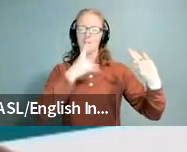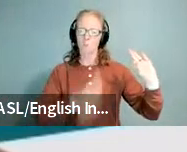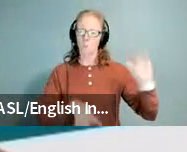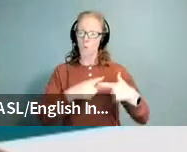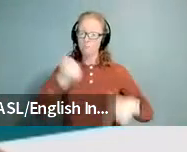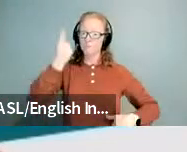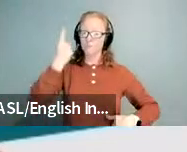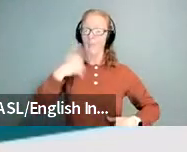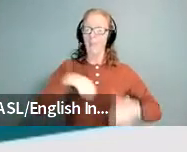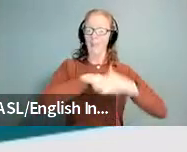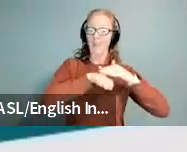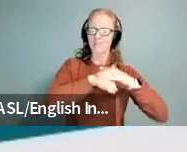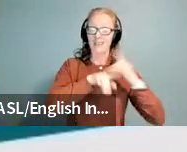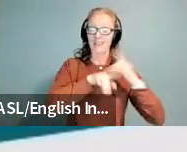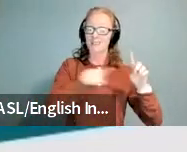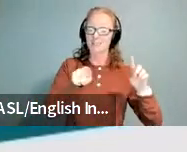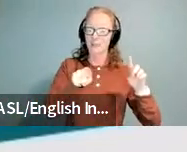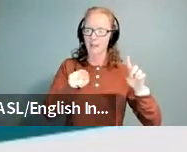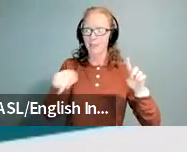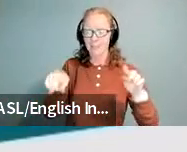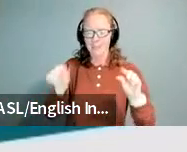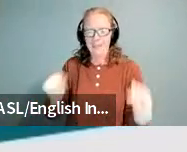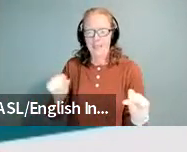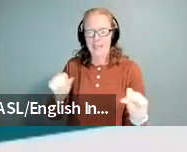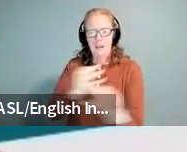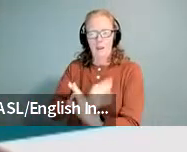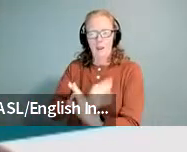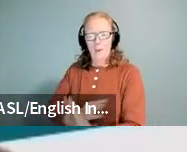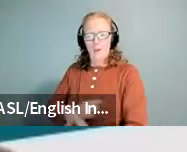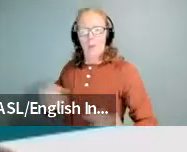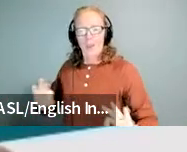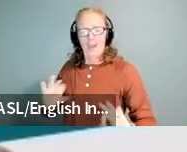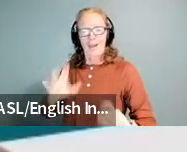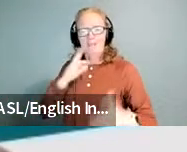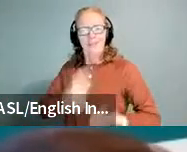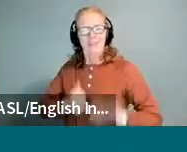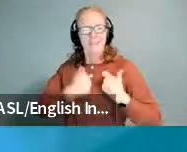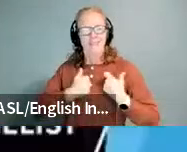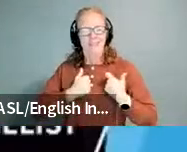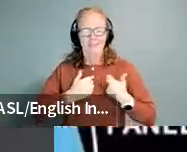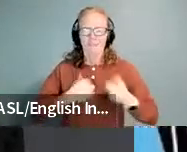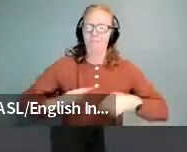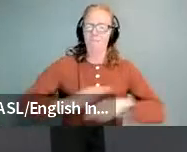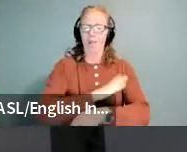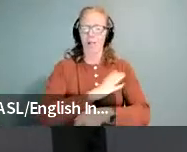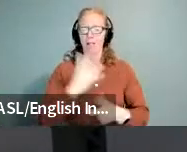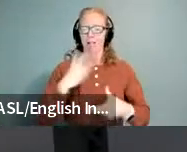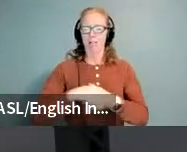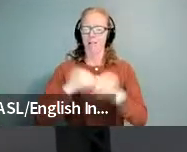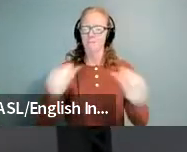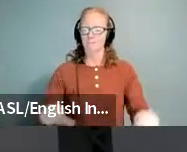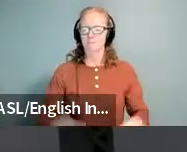people have access to that independence and freedom, they can live their lives fully.